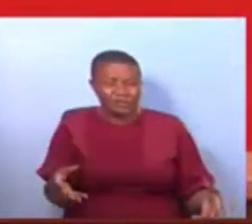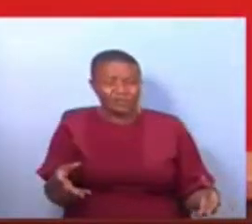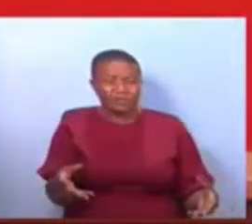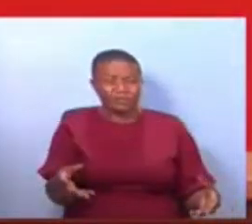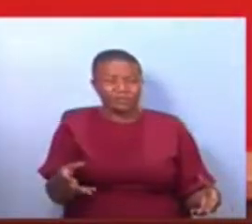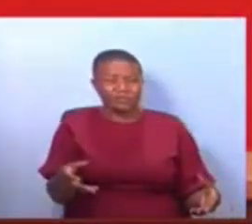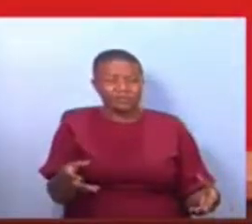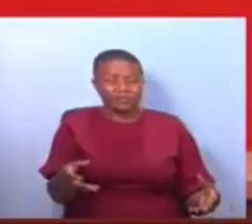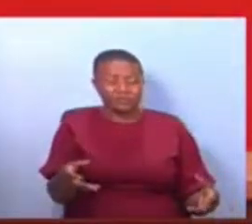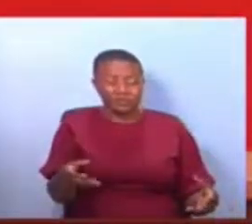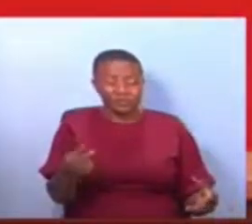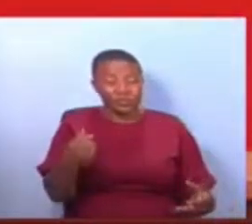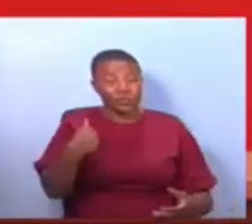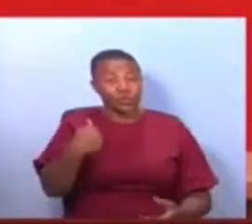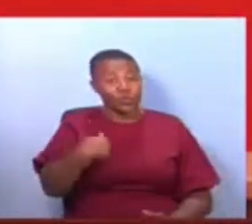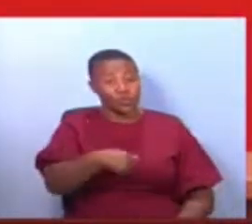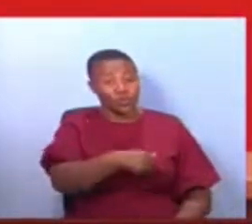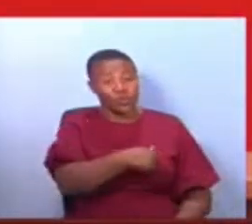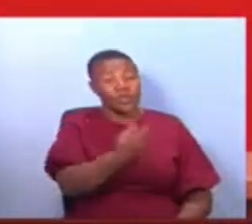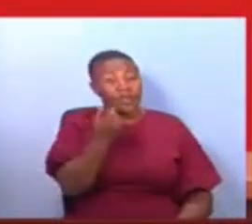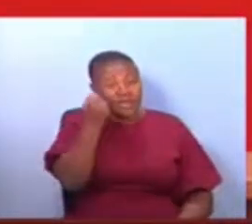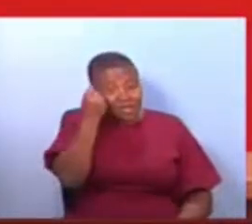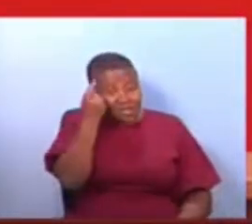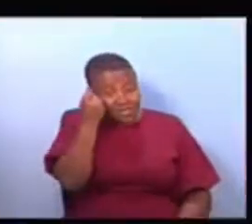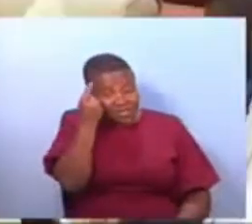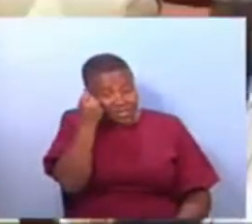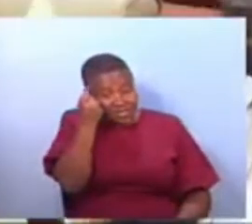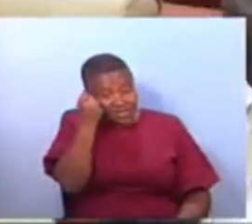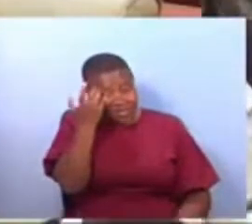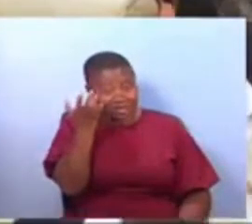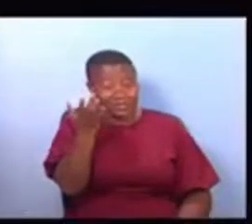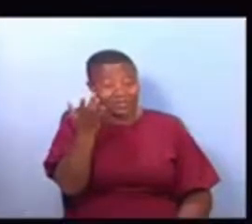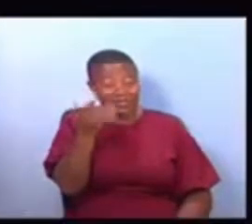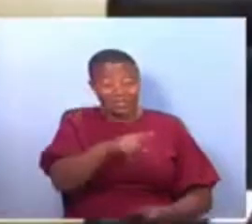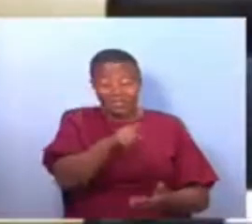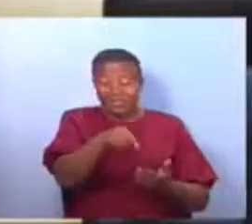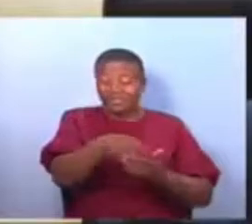because we understand this difficult transition.